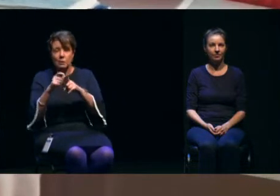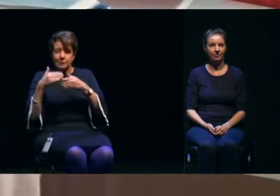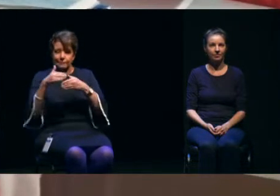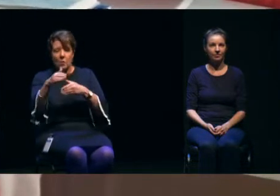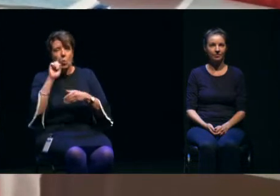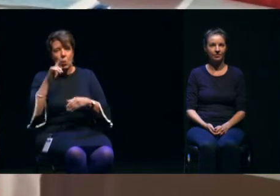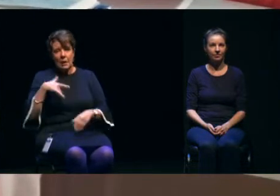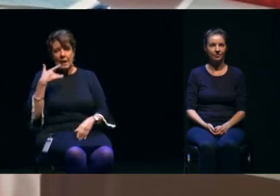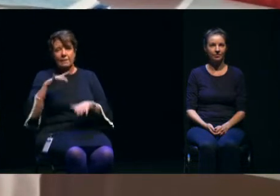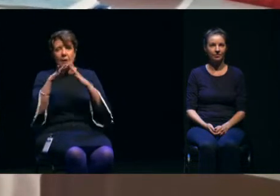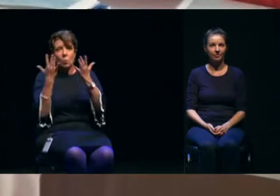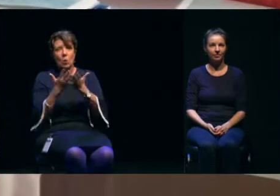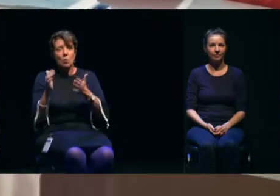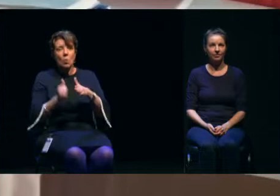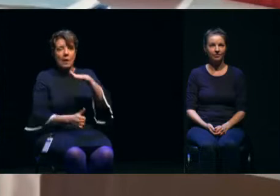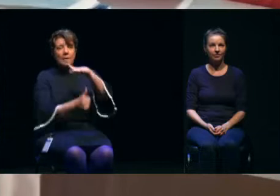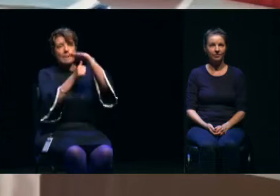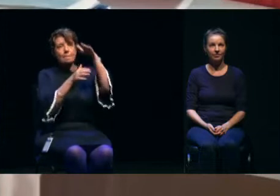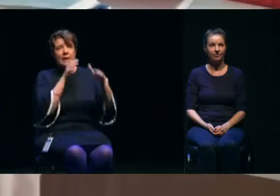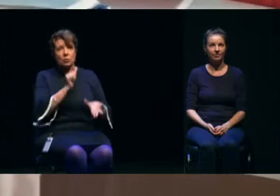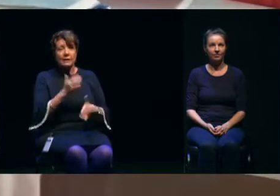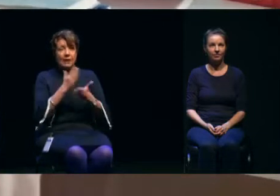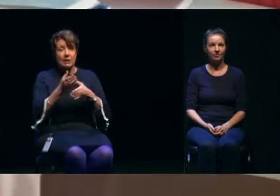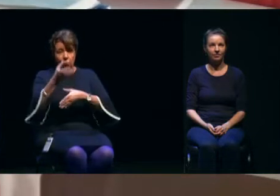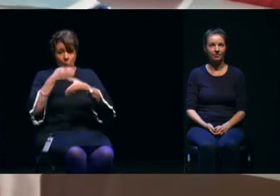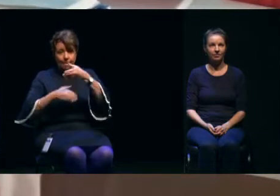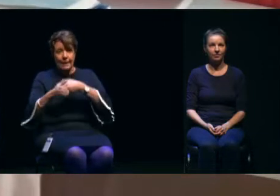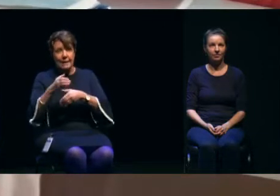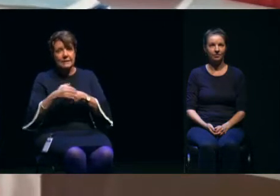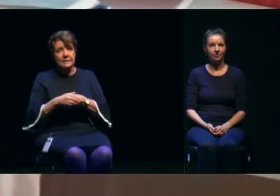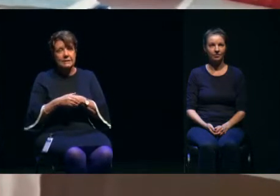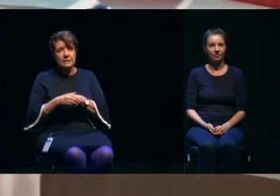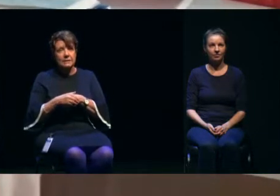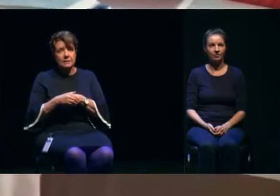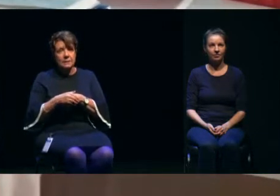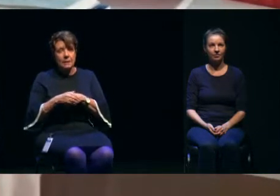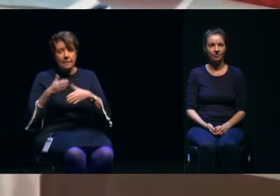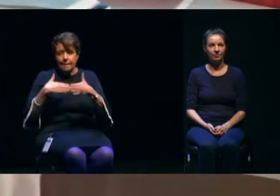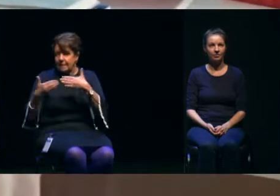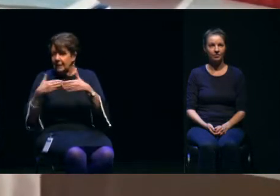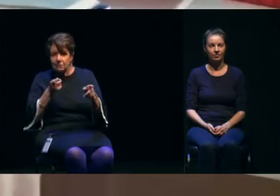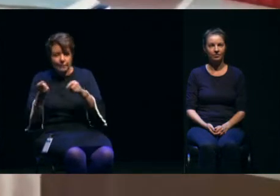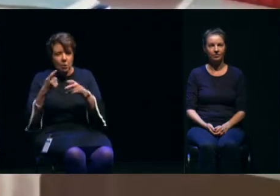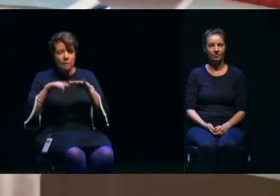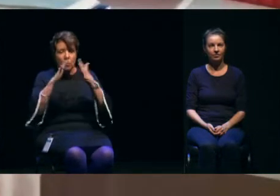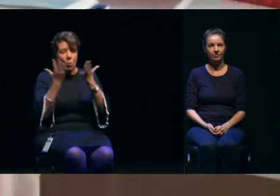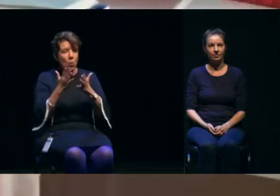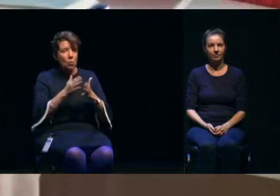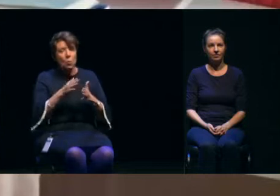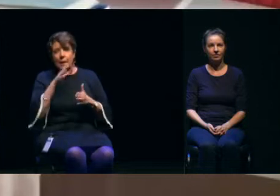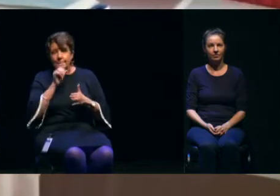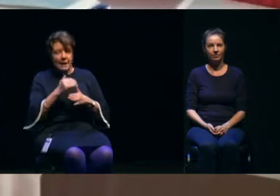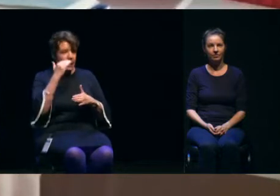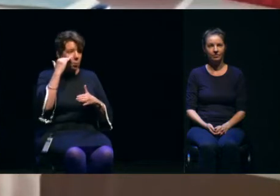world in which the patriarchy will have been replaced by a management of the world in which men and women in